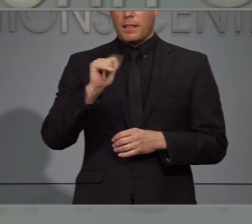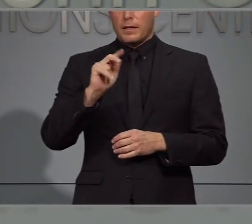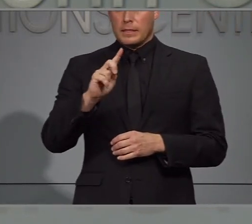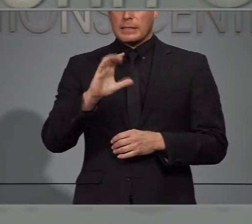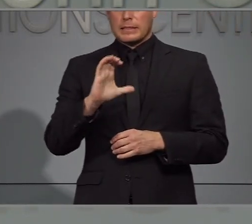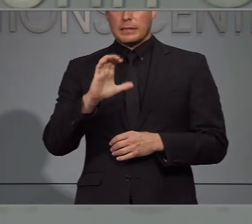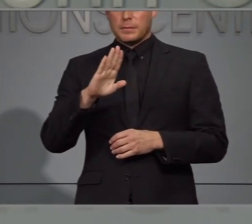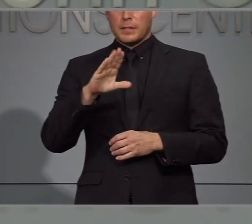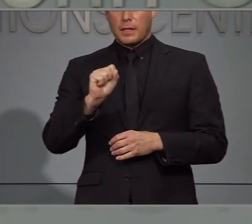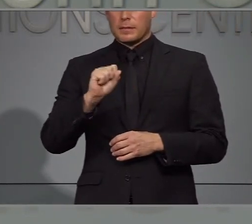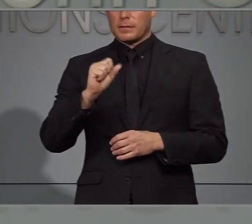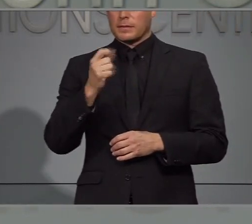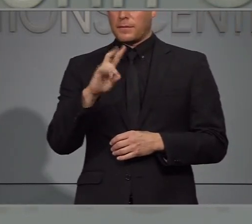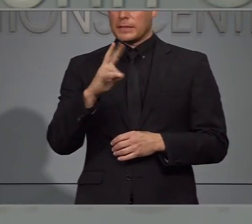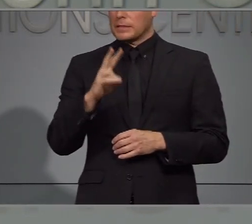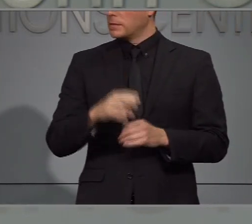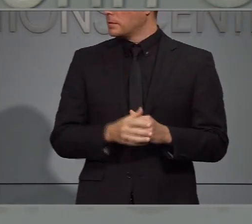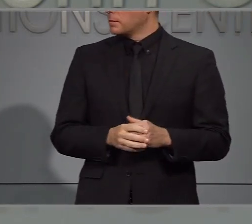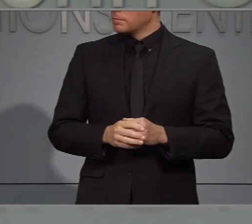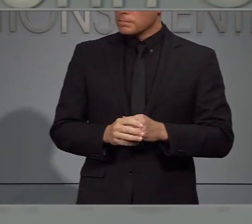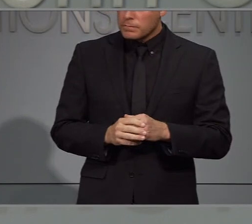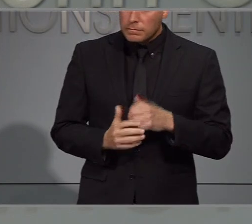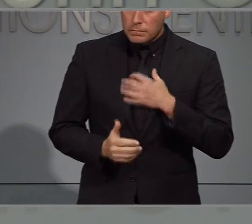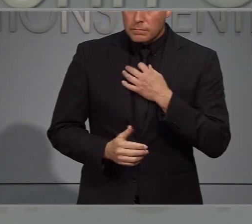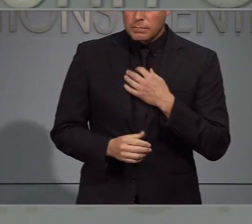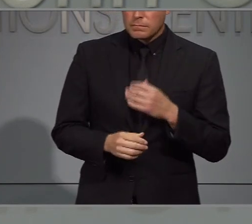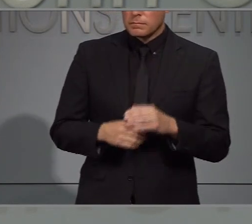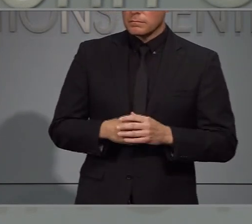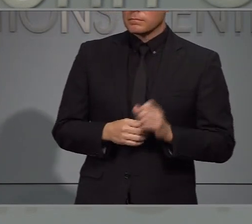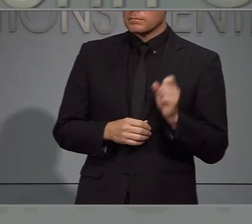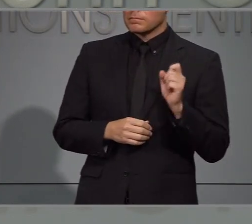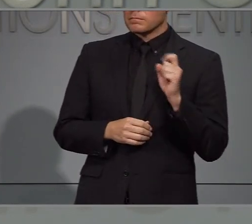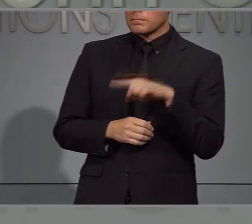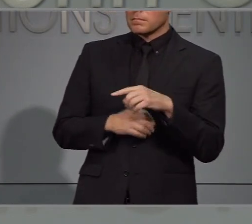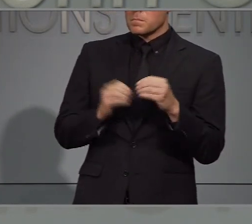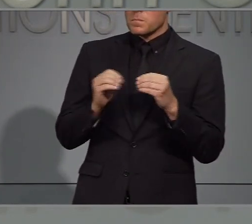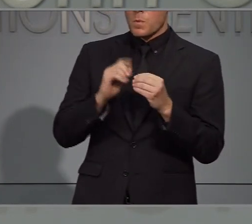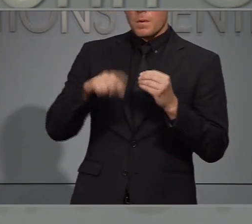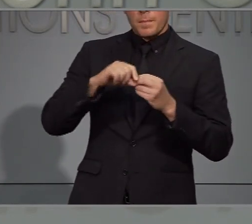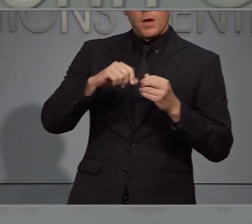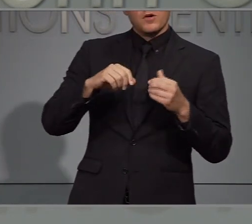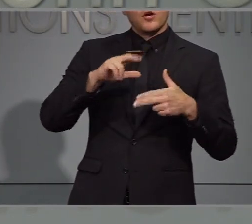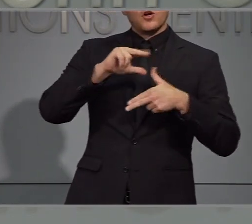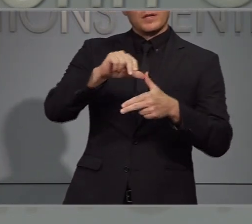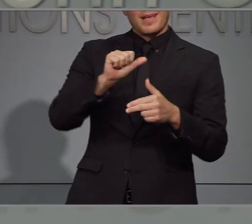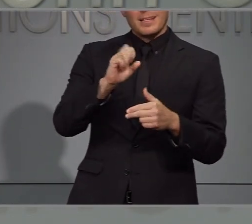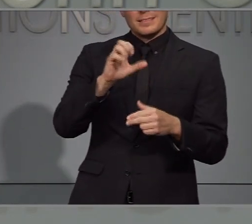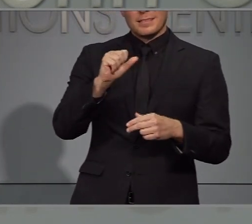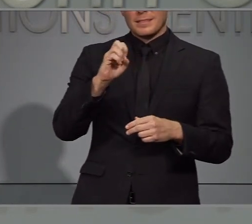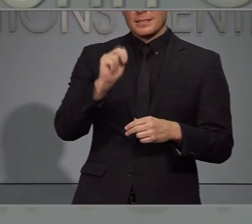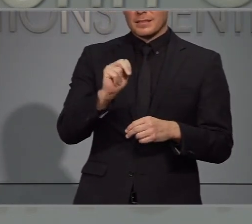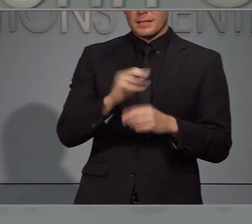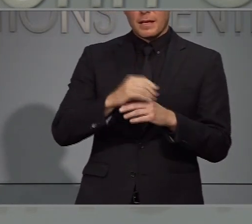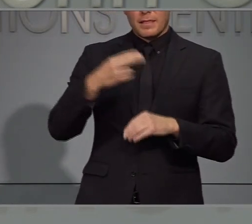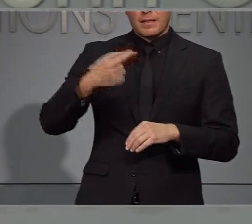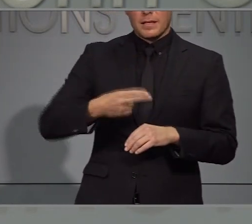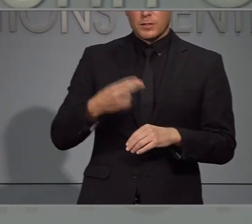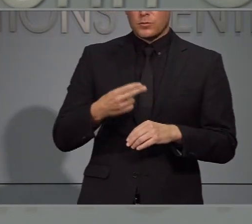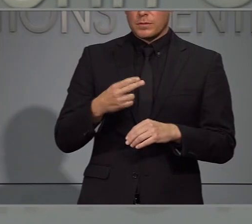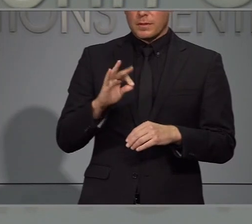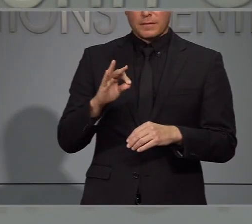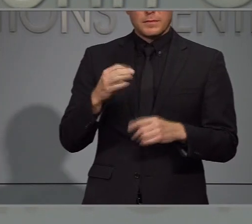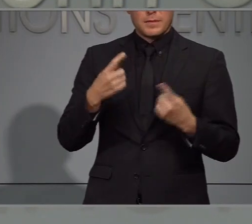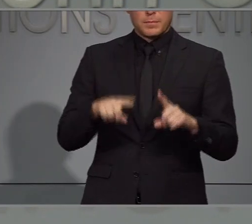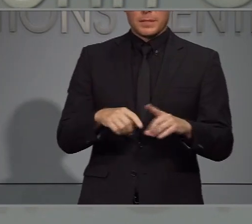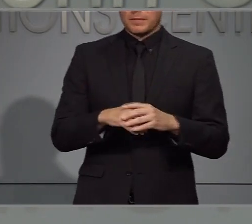Hi, this is Michael Hyland from CBS 17. I wanted to ask more broadly about the hurricane season overall. With the anticipated budget shortfall that